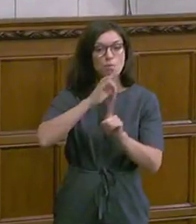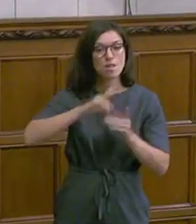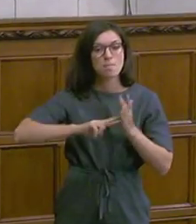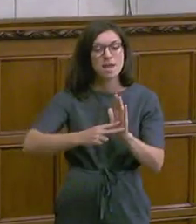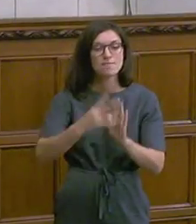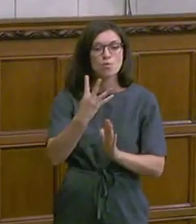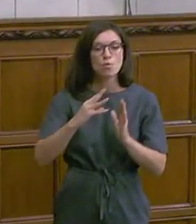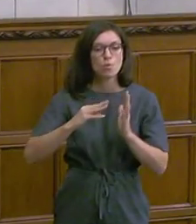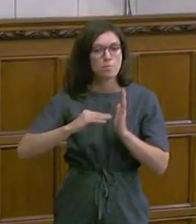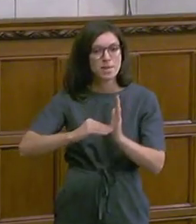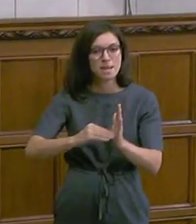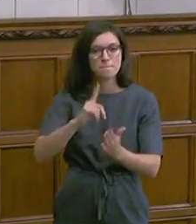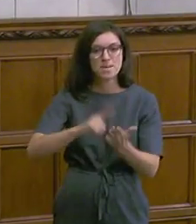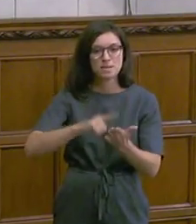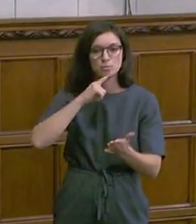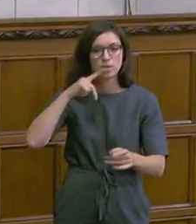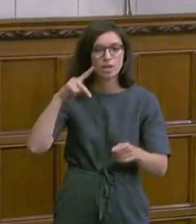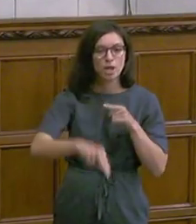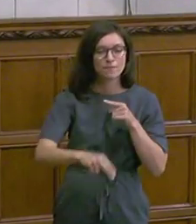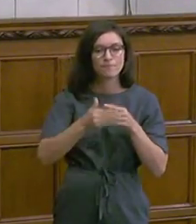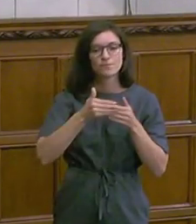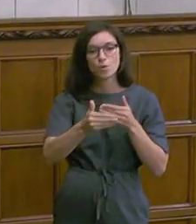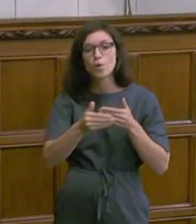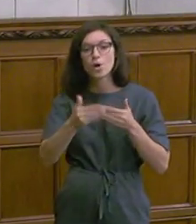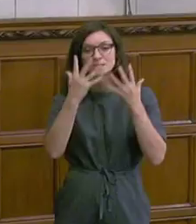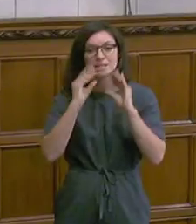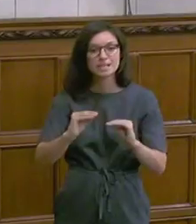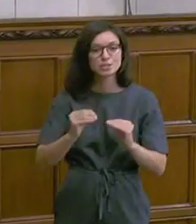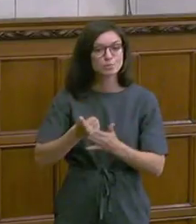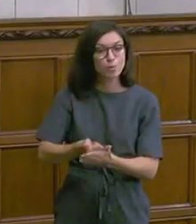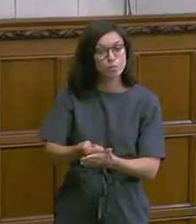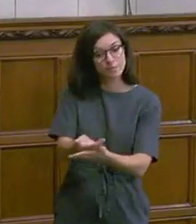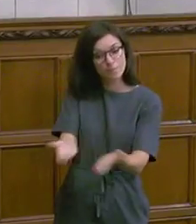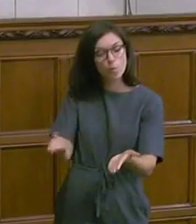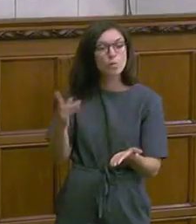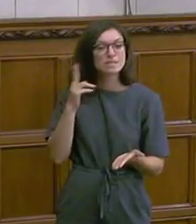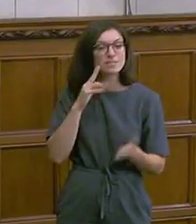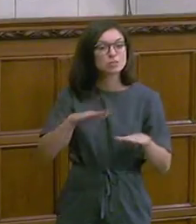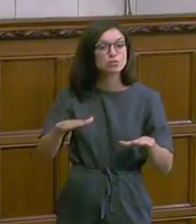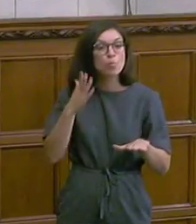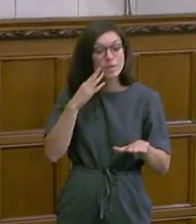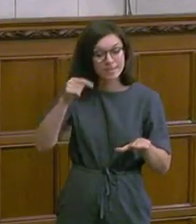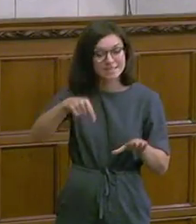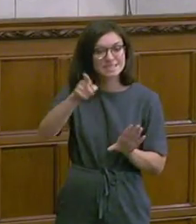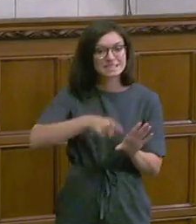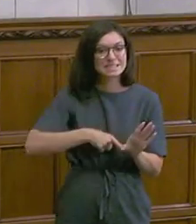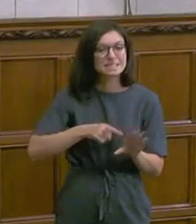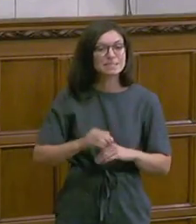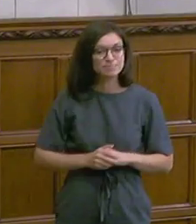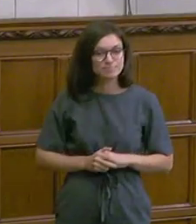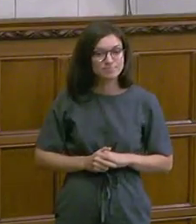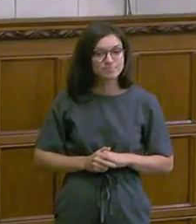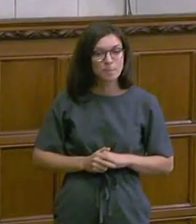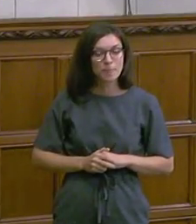million from their budgets for education support for deaf children this year. As my honourable friend